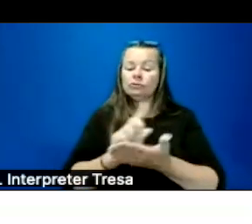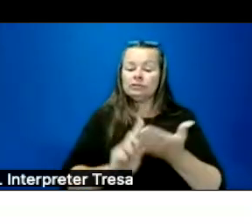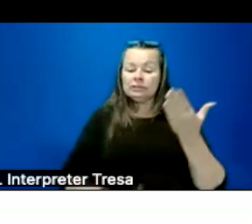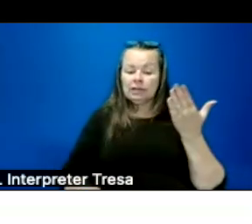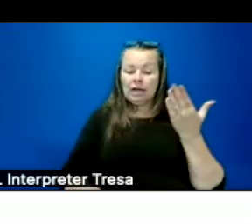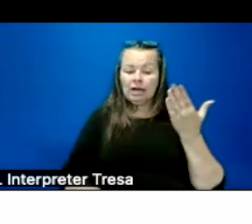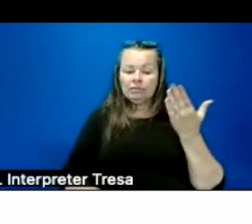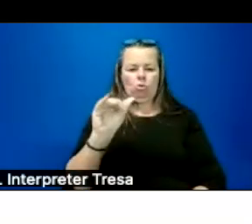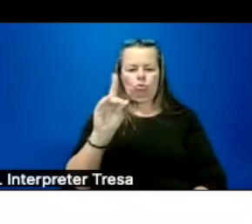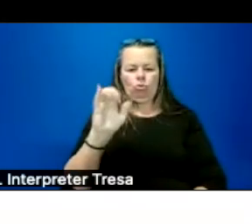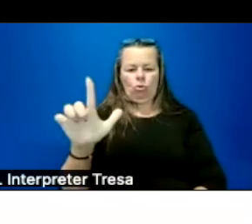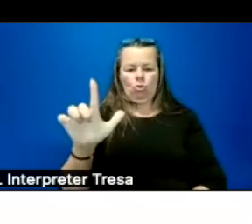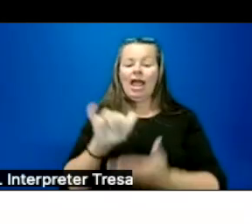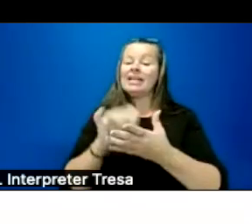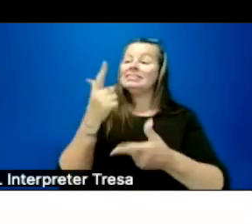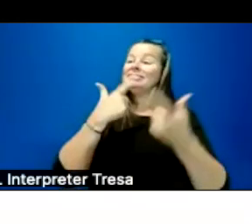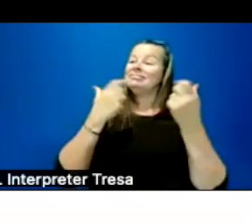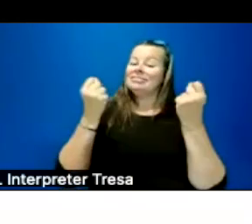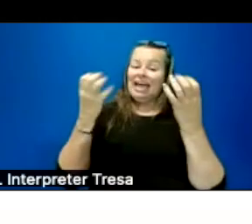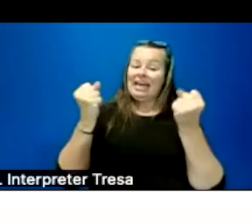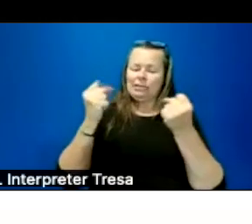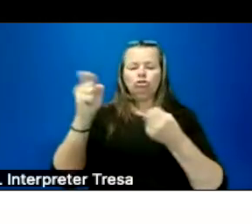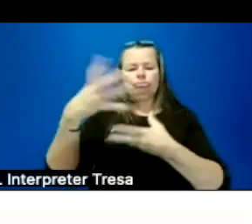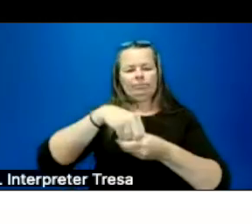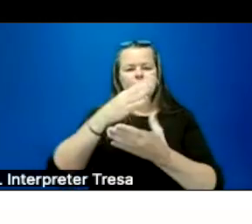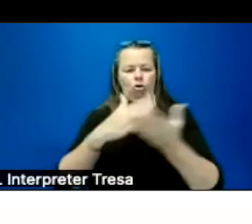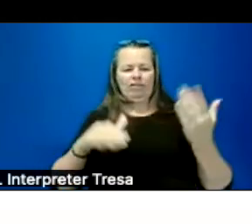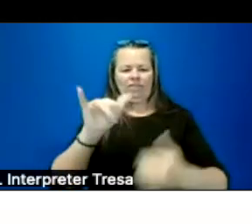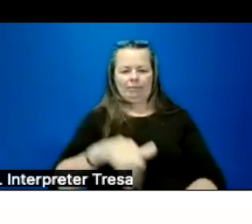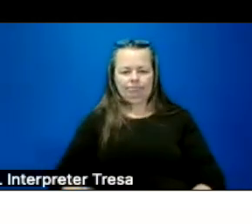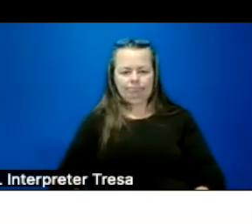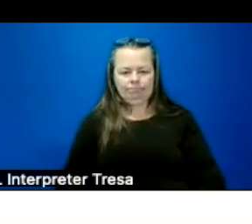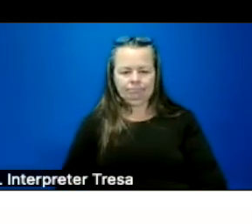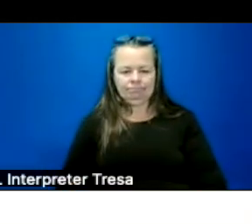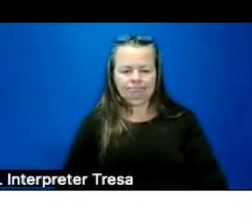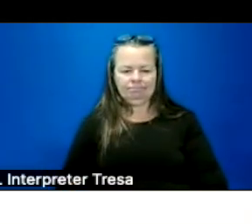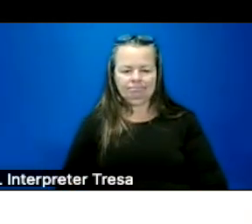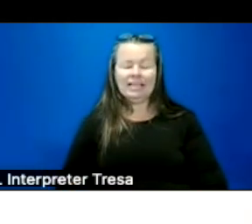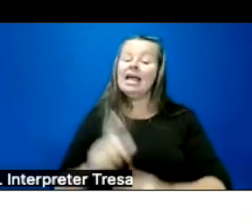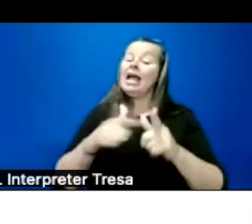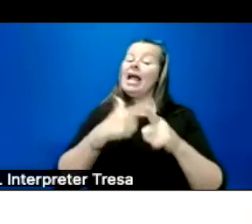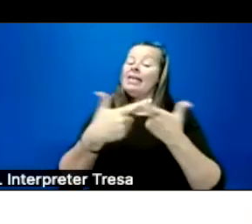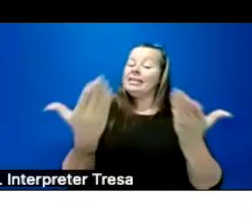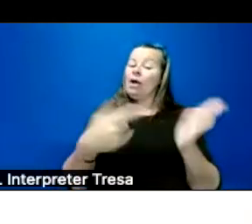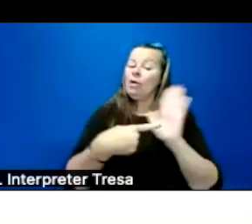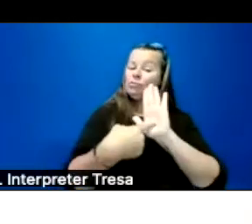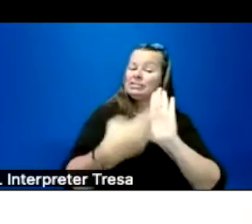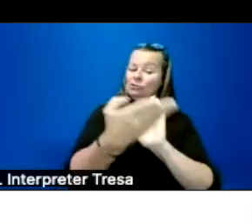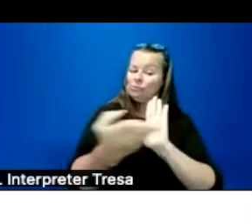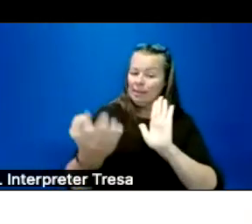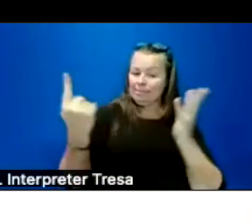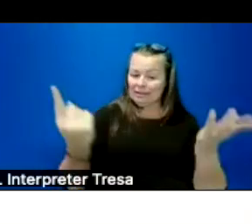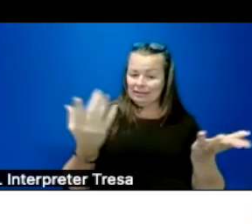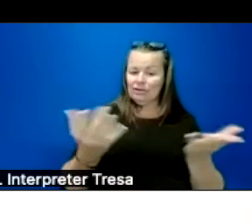of it. Then I brought you something here. As I said, you don't need to have any knowledge of sign language in order